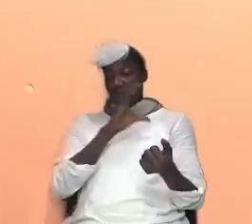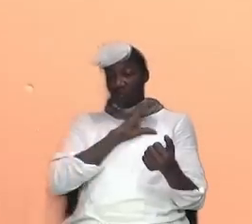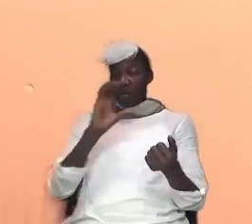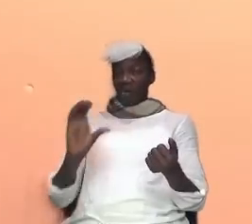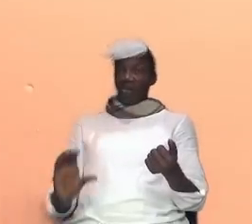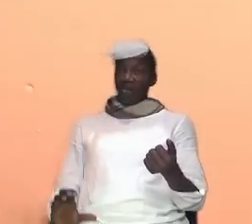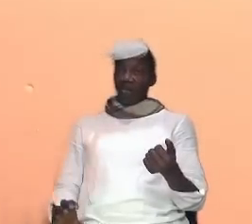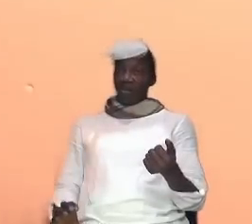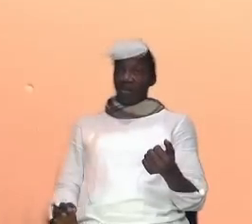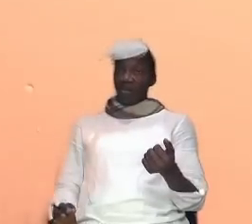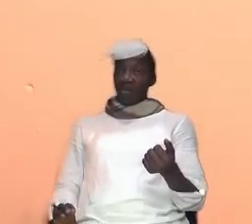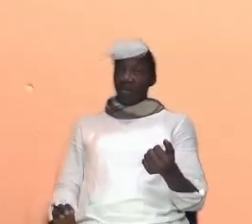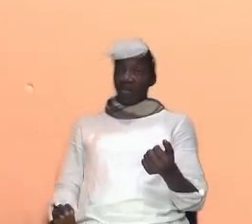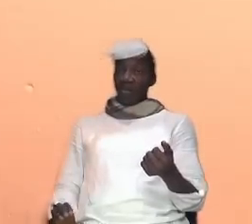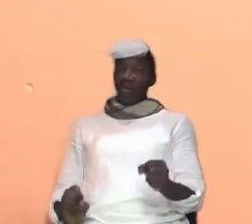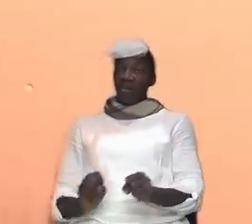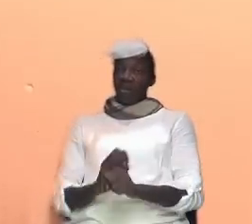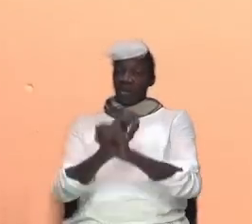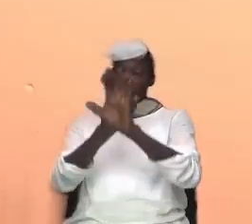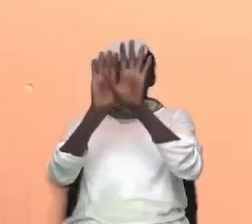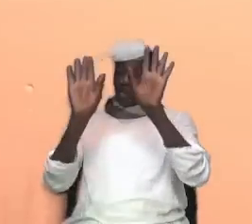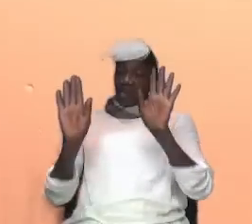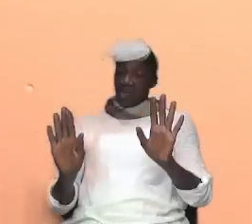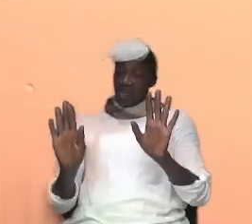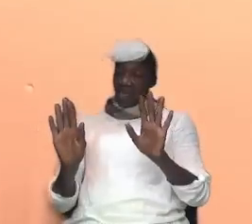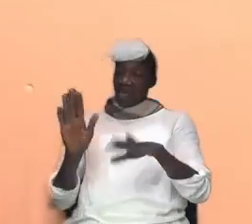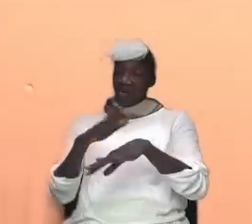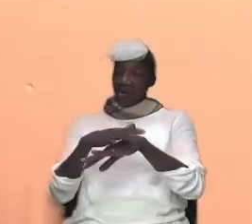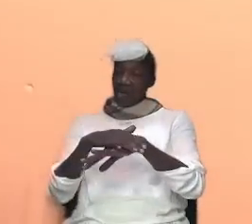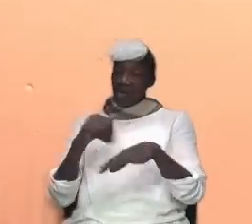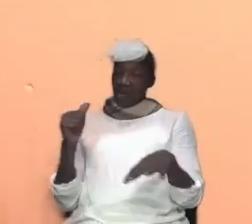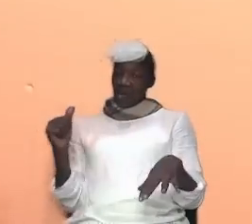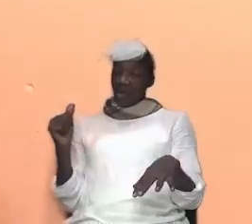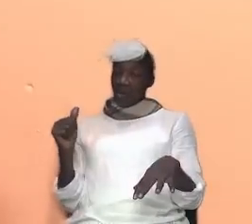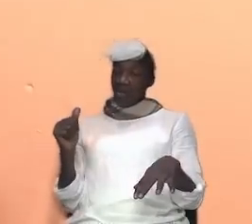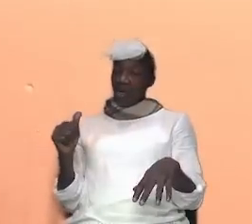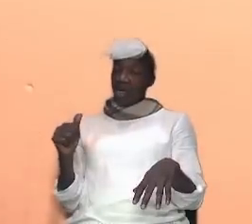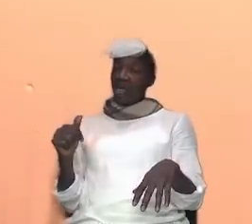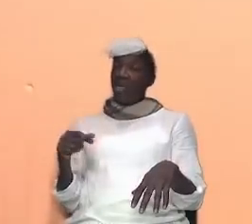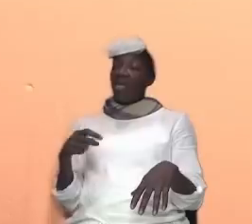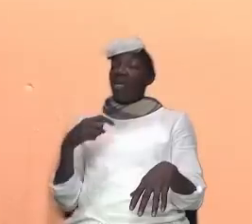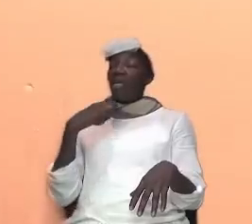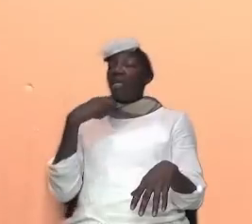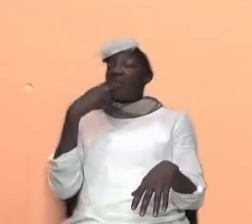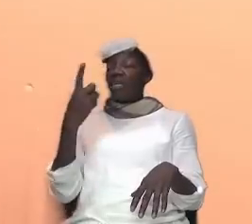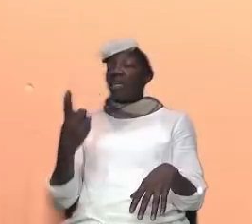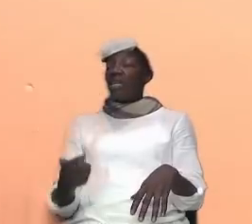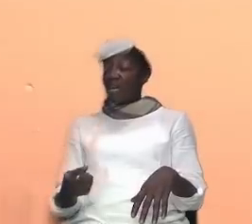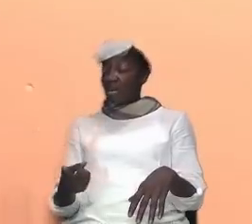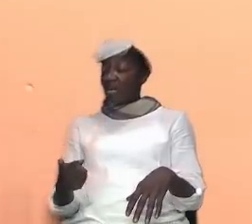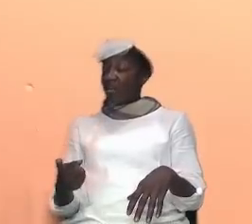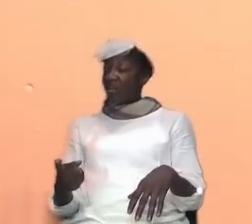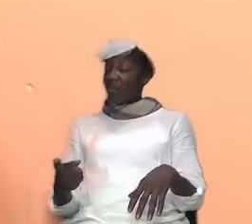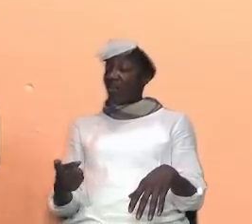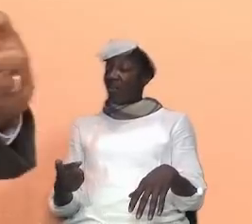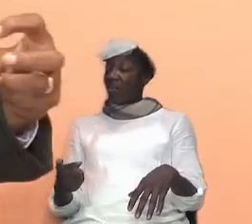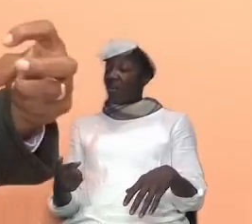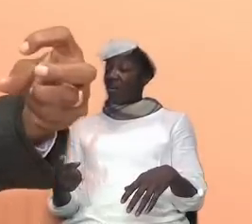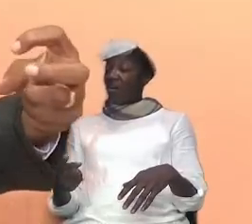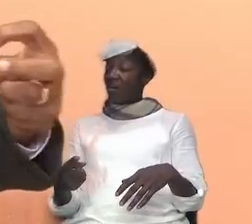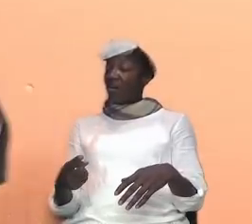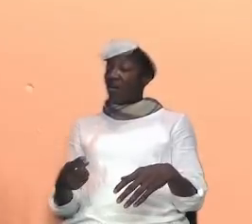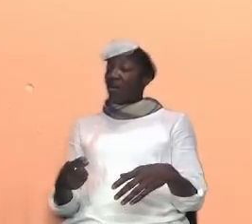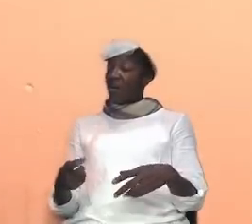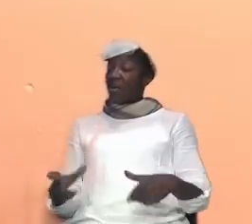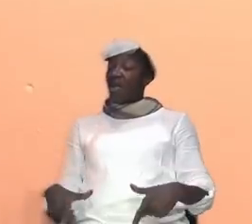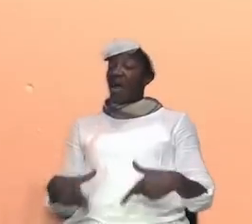clear that we are going to be called upon to give an account of our stewardship, and the Lord is going